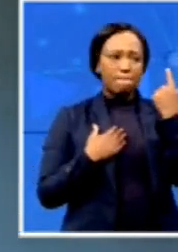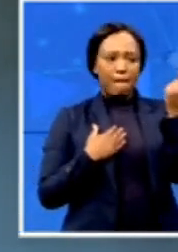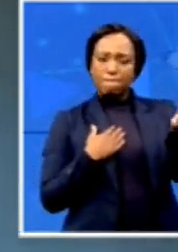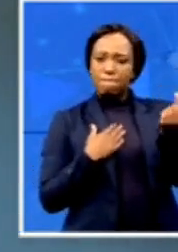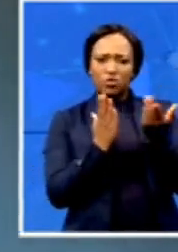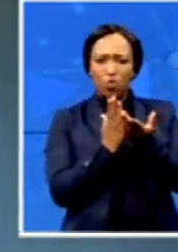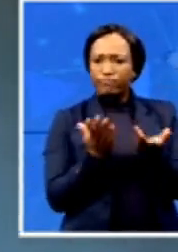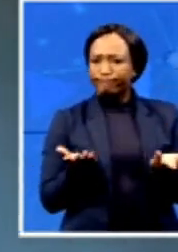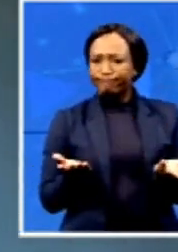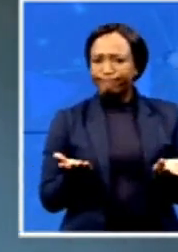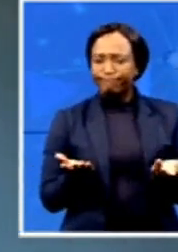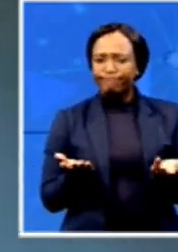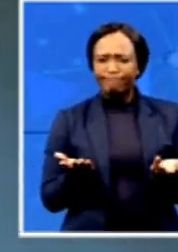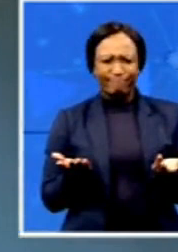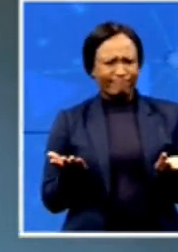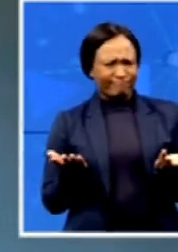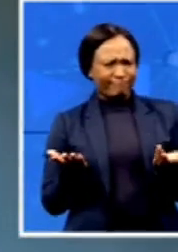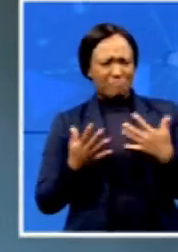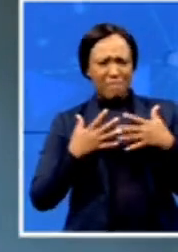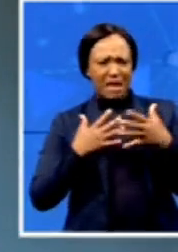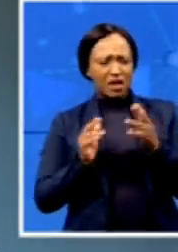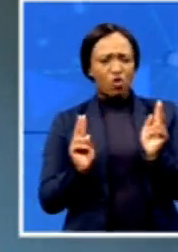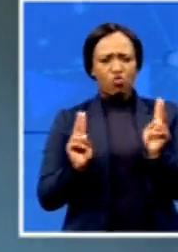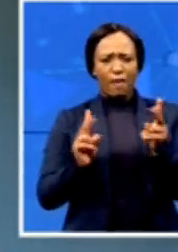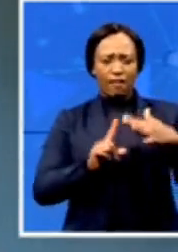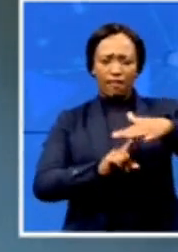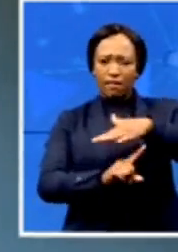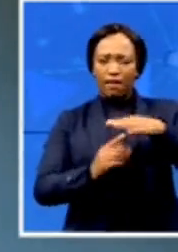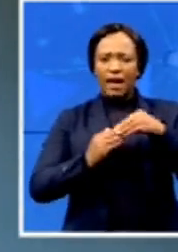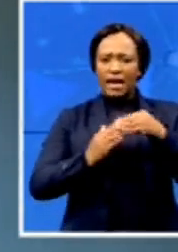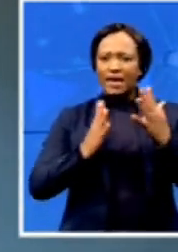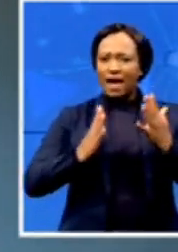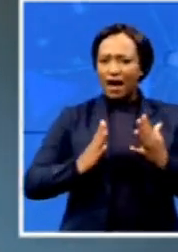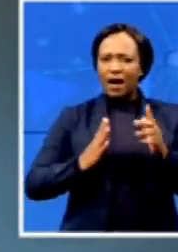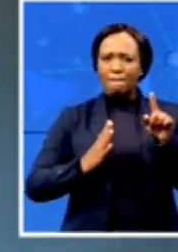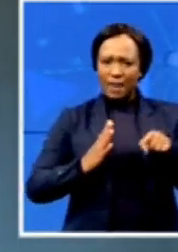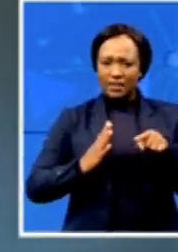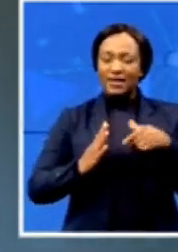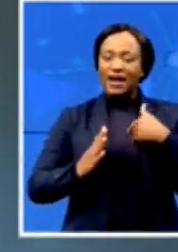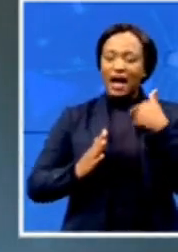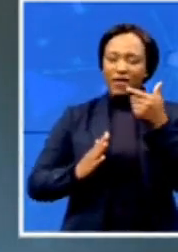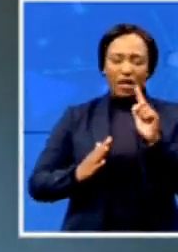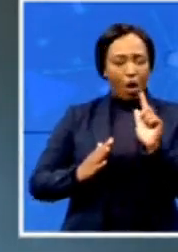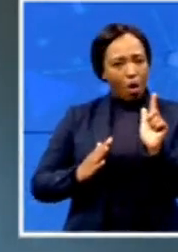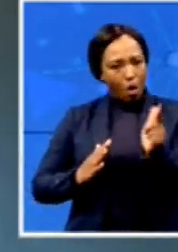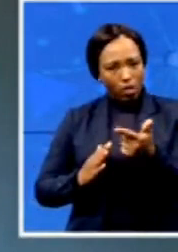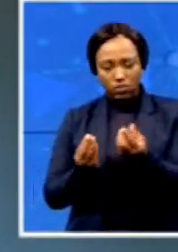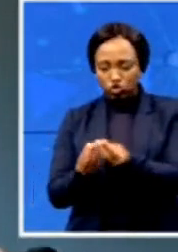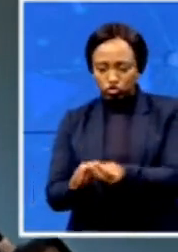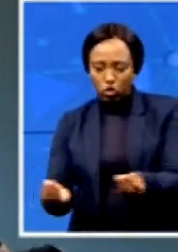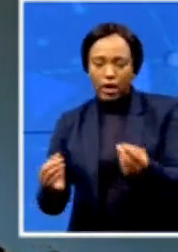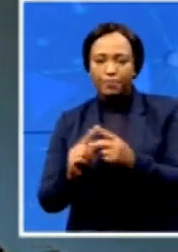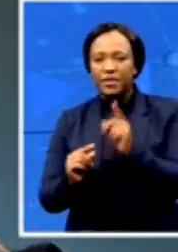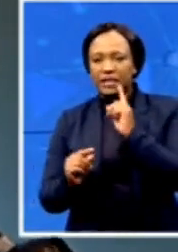normal circumstances, a leader should leave the school after all have left. You know, I'm told that 40 learners were locked